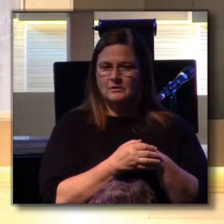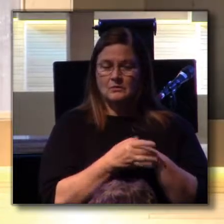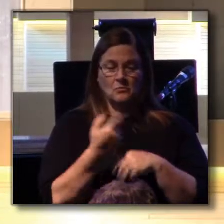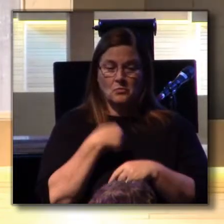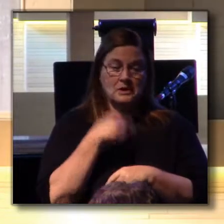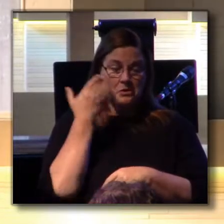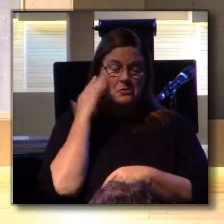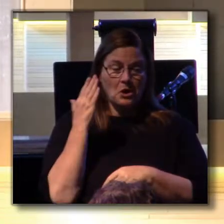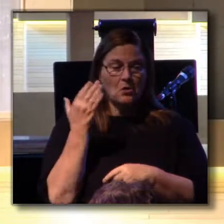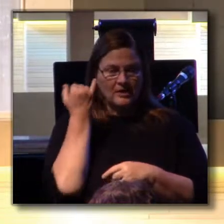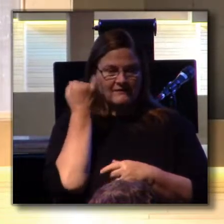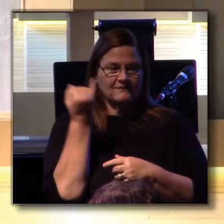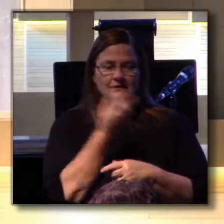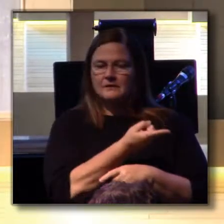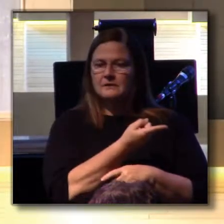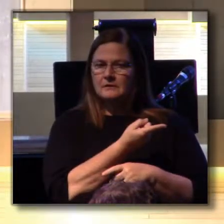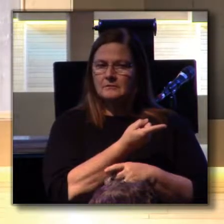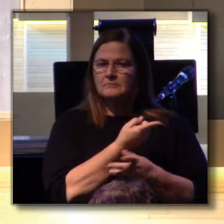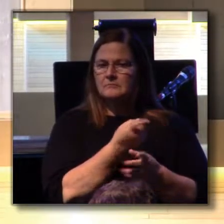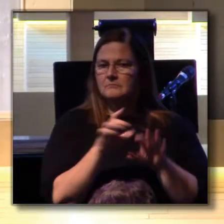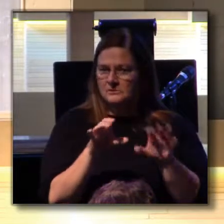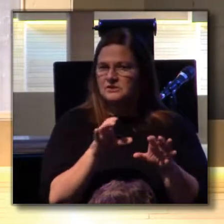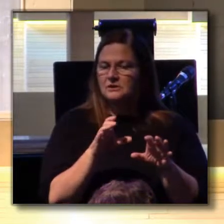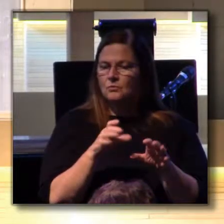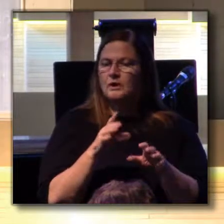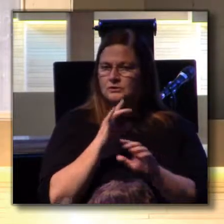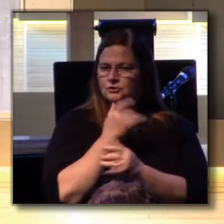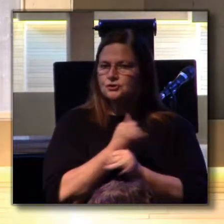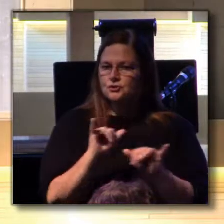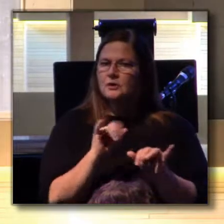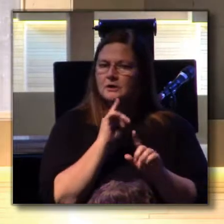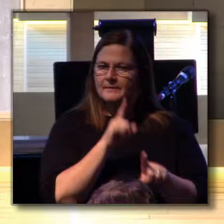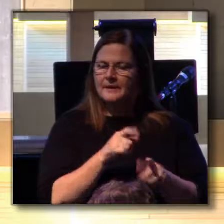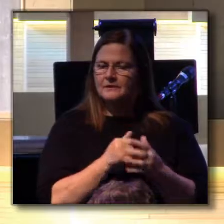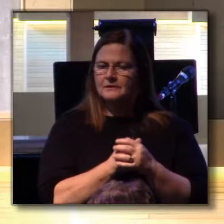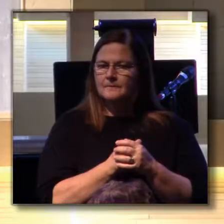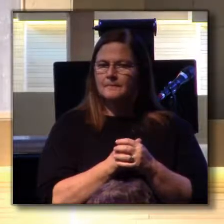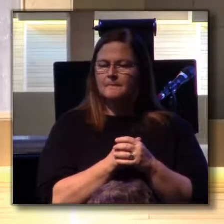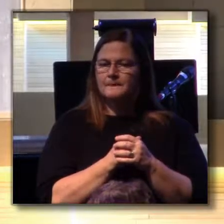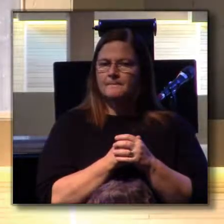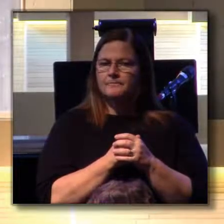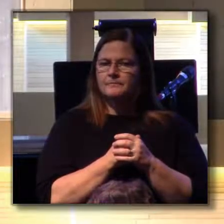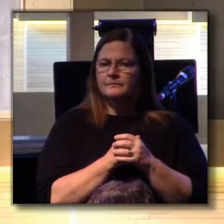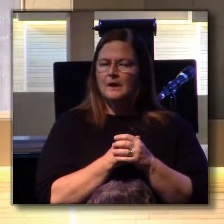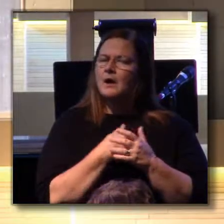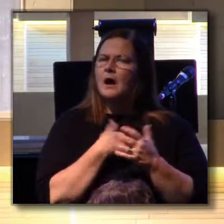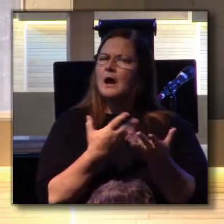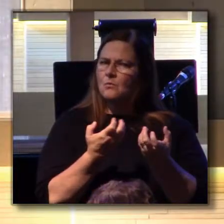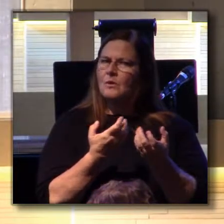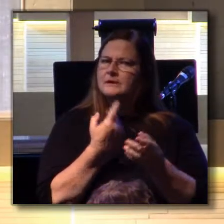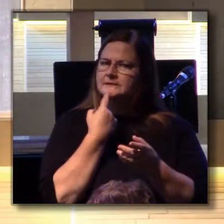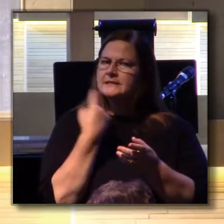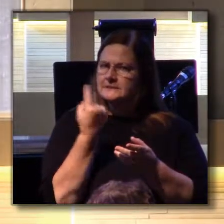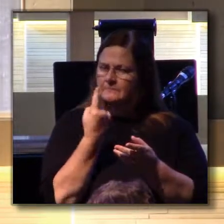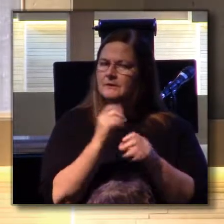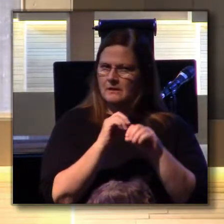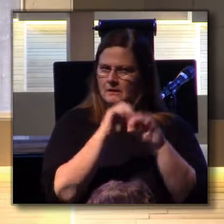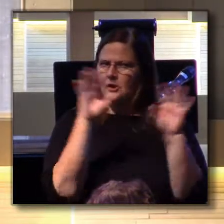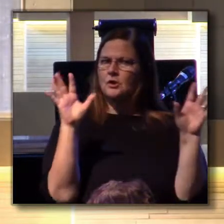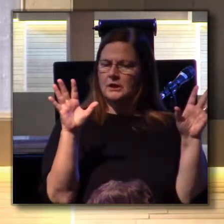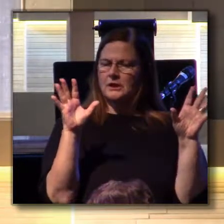comes to do what Yeshua commanded him to do. Now, in reading this, I want to say something very clearly.